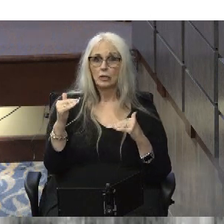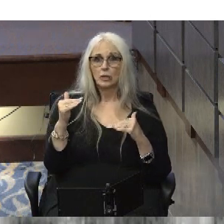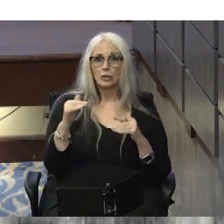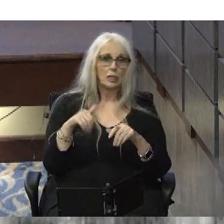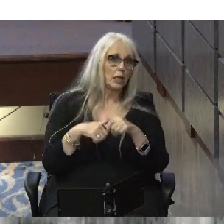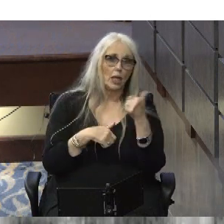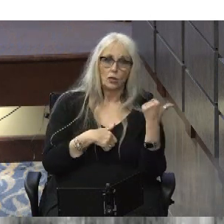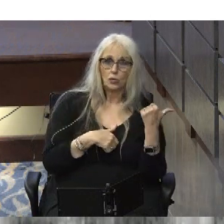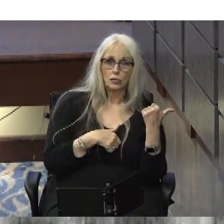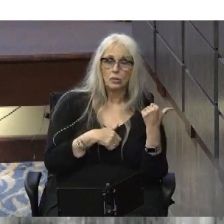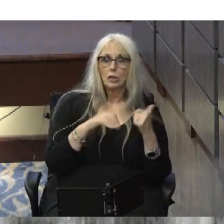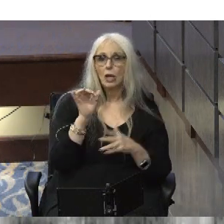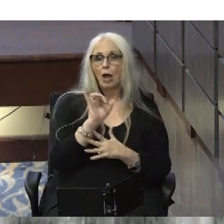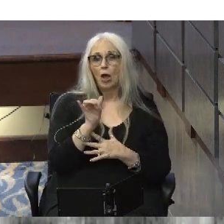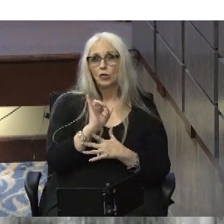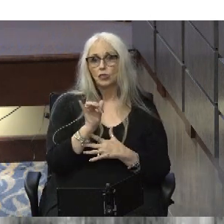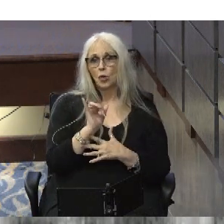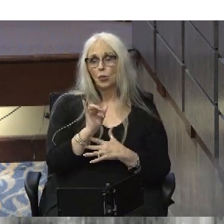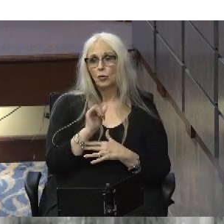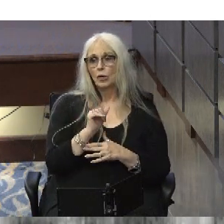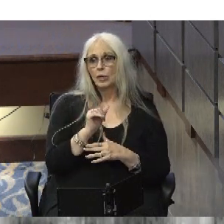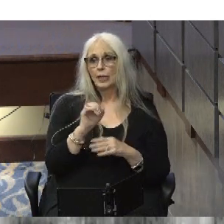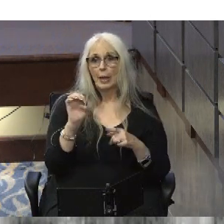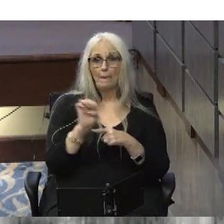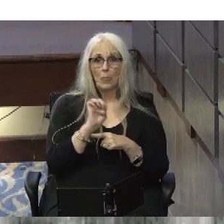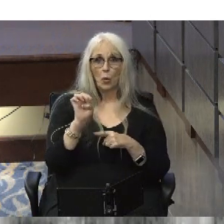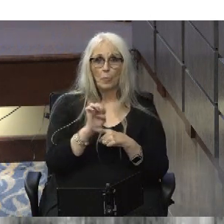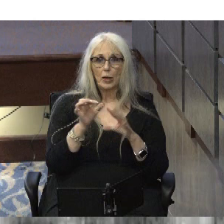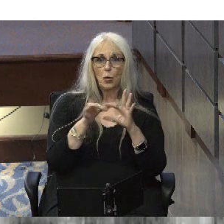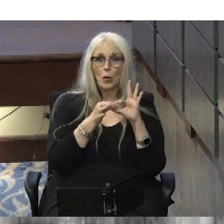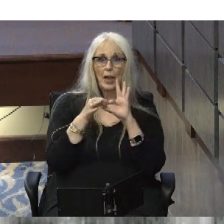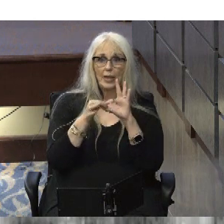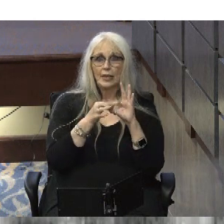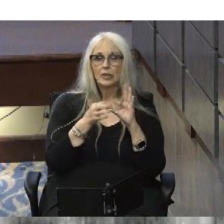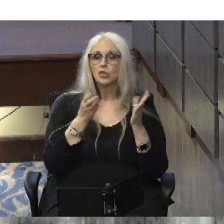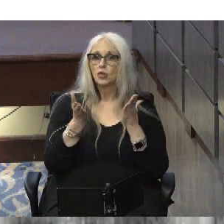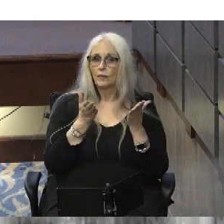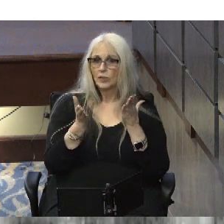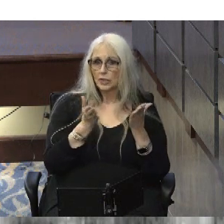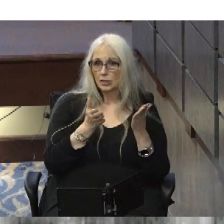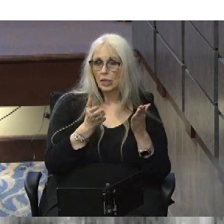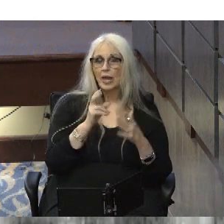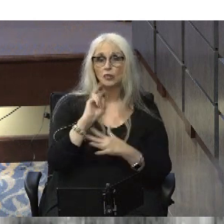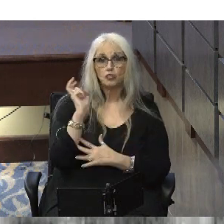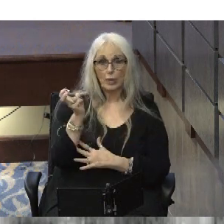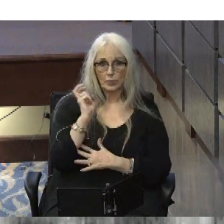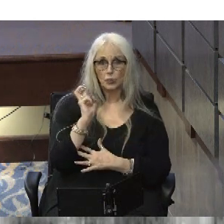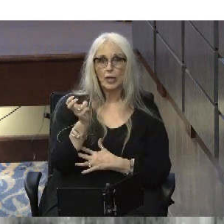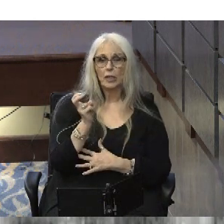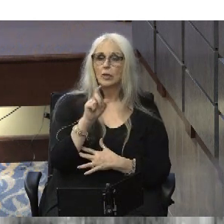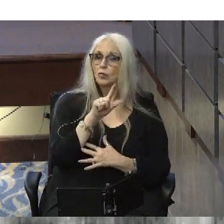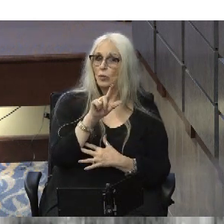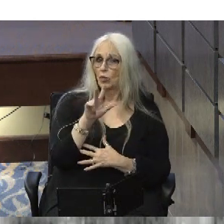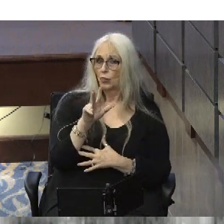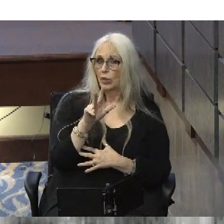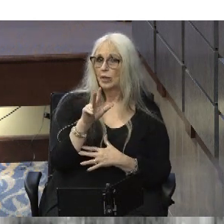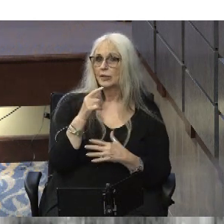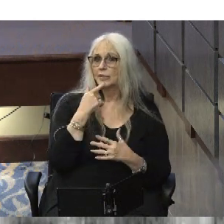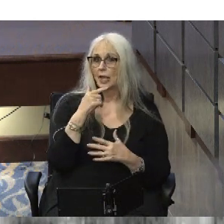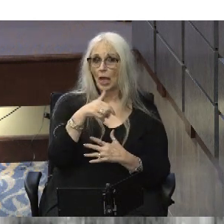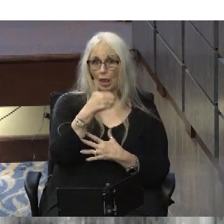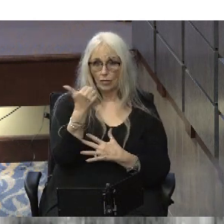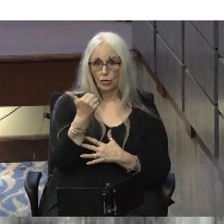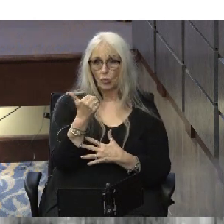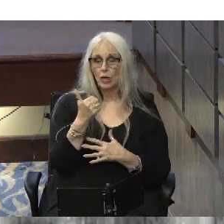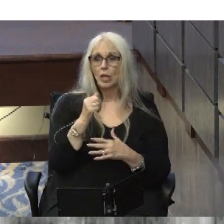others. Also of note, employment-related services, and then transportation. 23 said other. A lot of